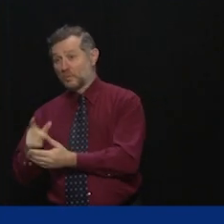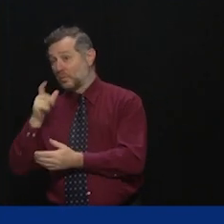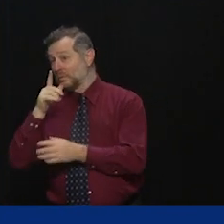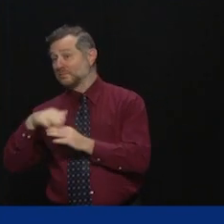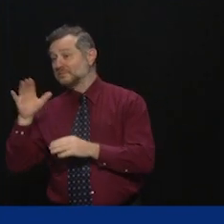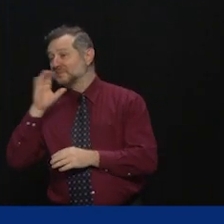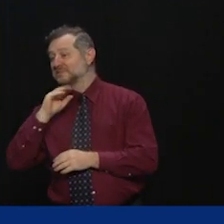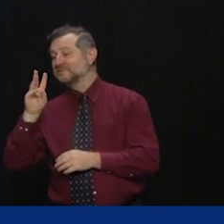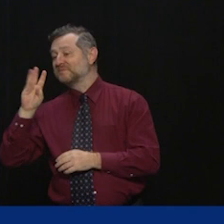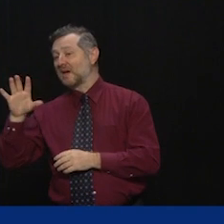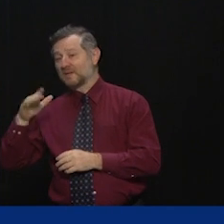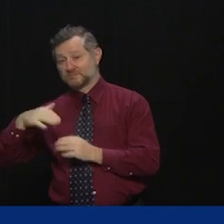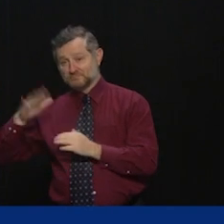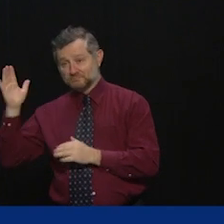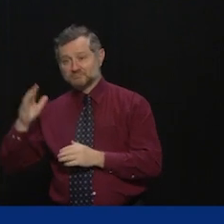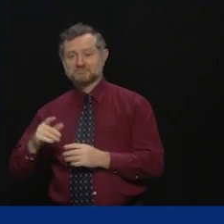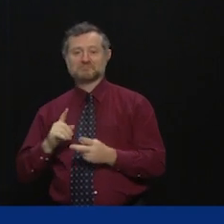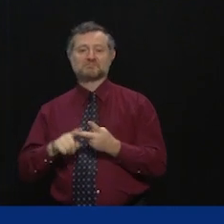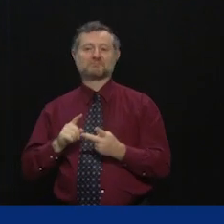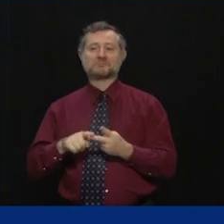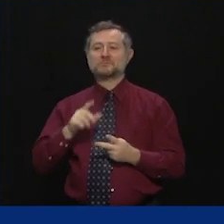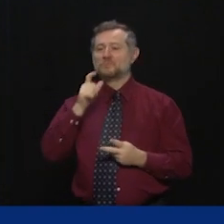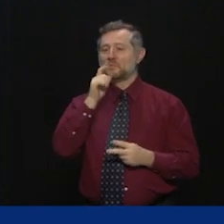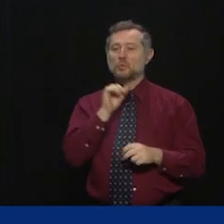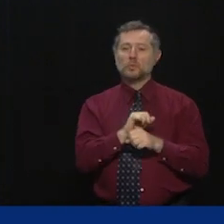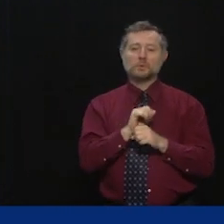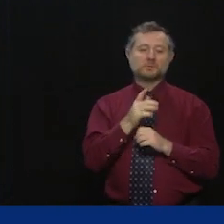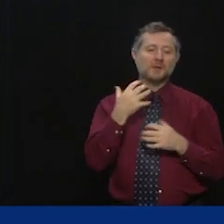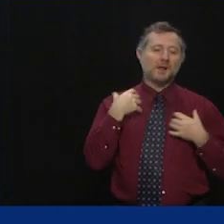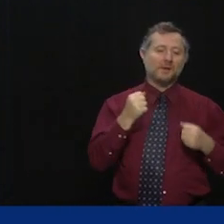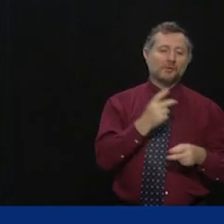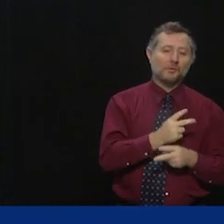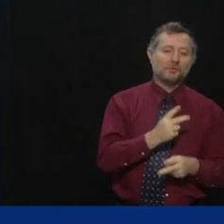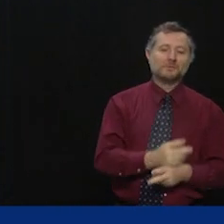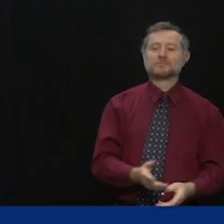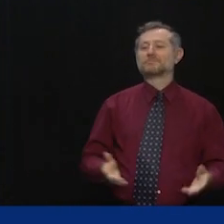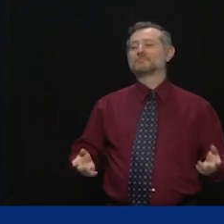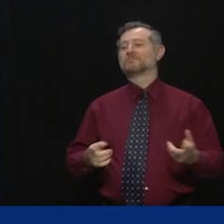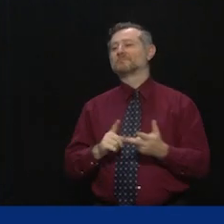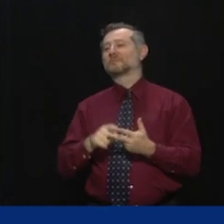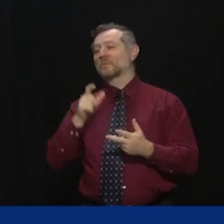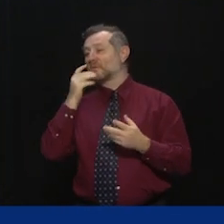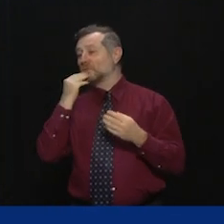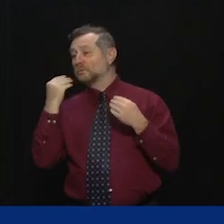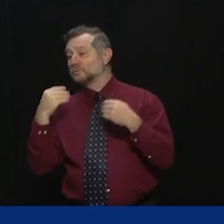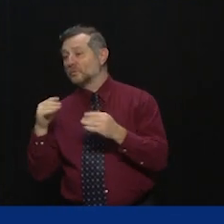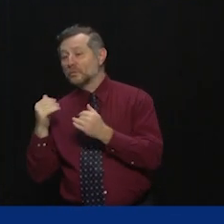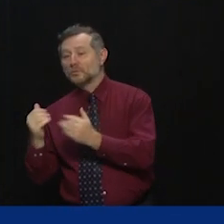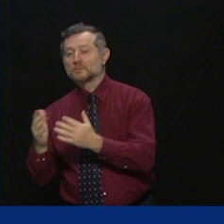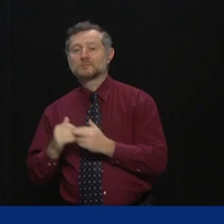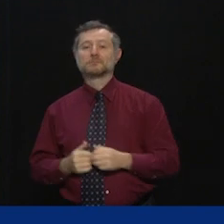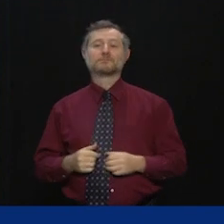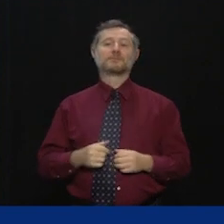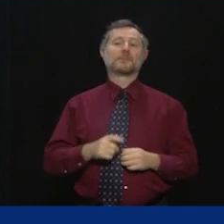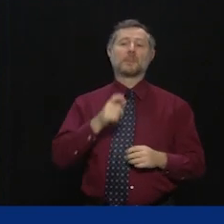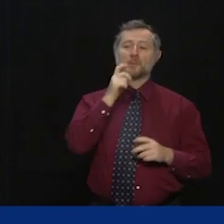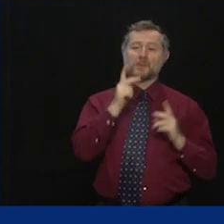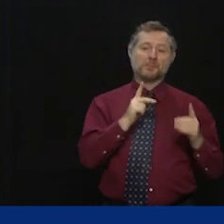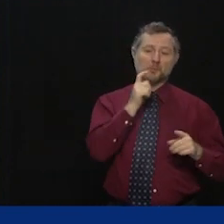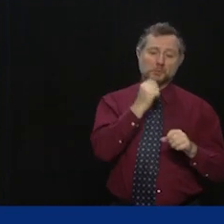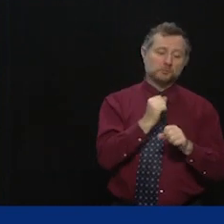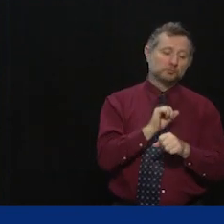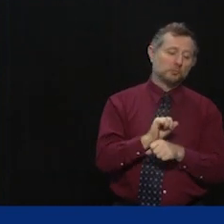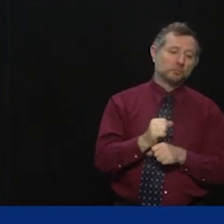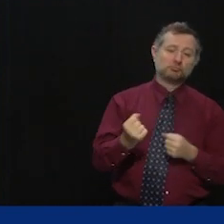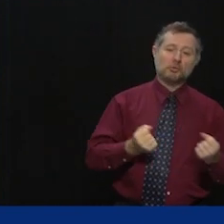front line also. If you're an exposed worker, those people who work in grocery stores, those people who've been out there driving our buses and our